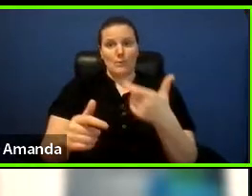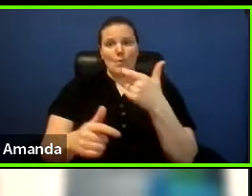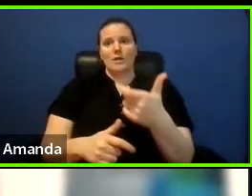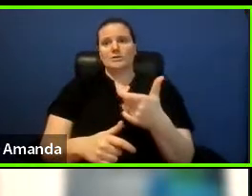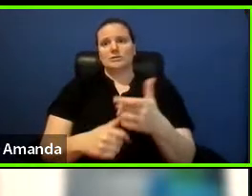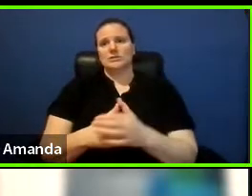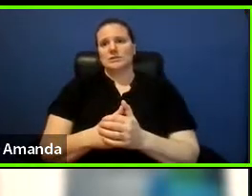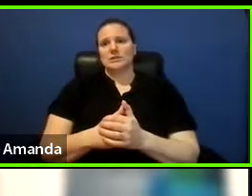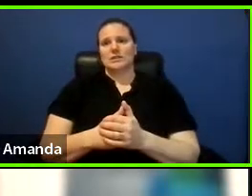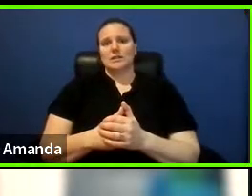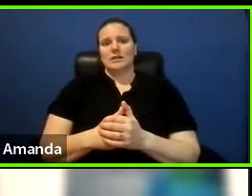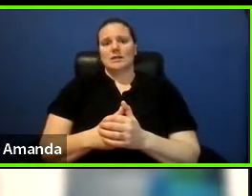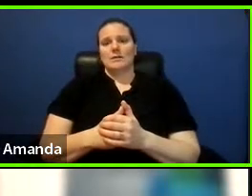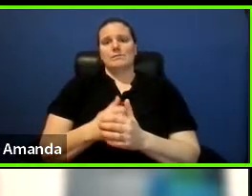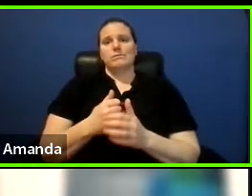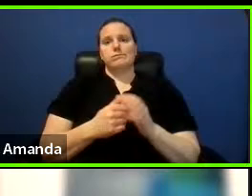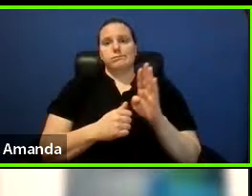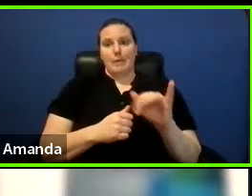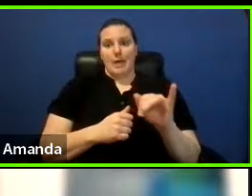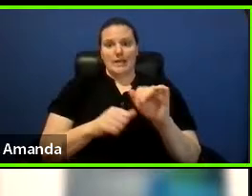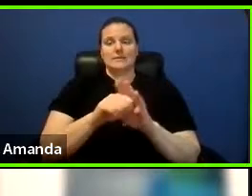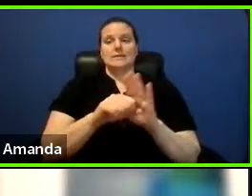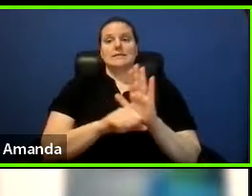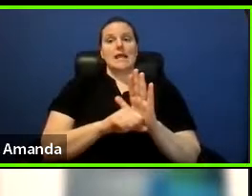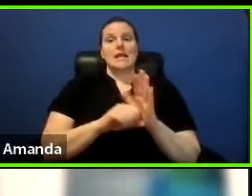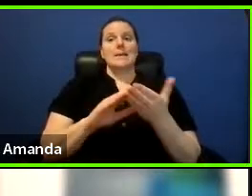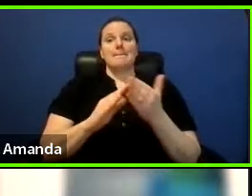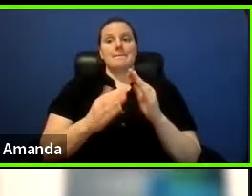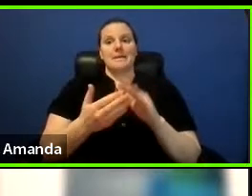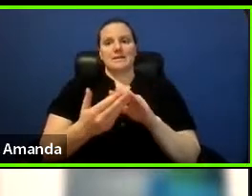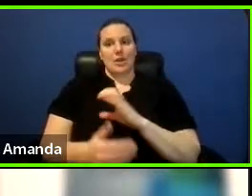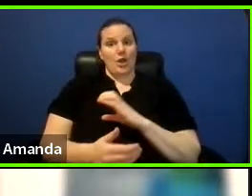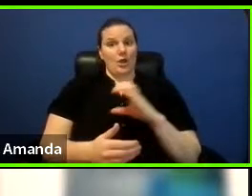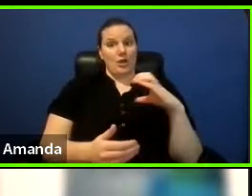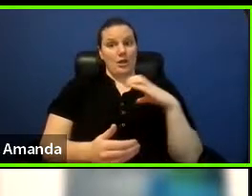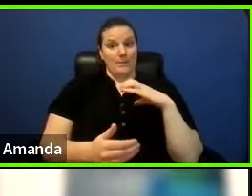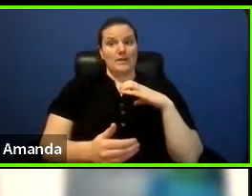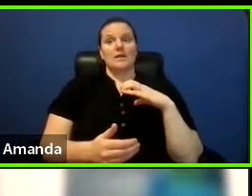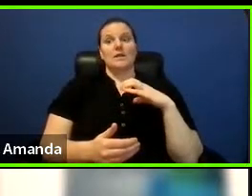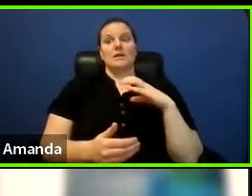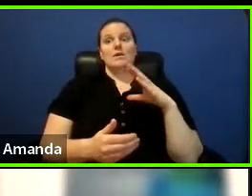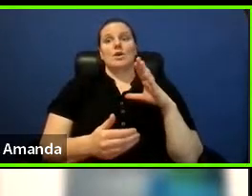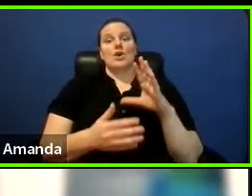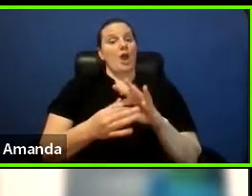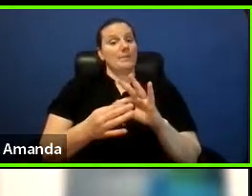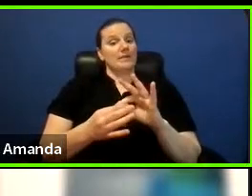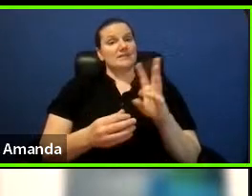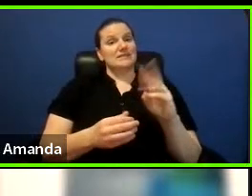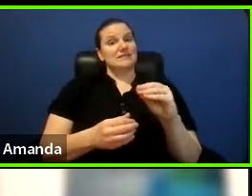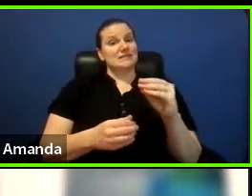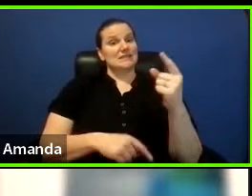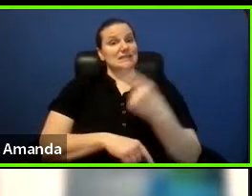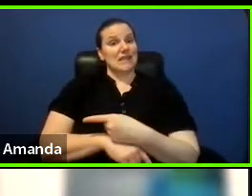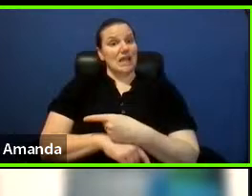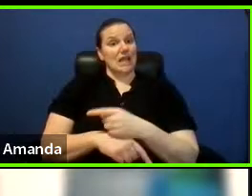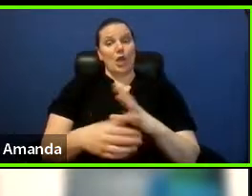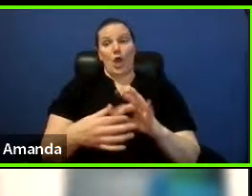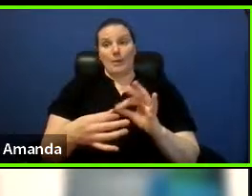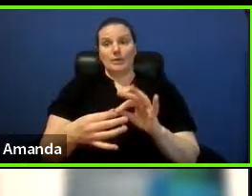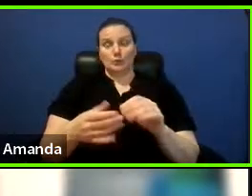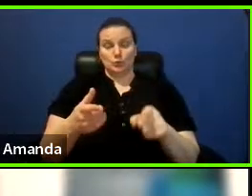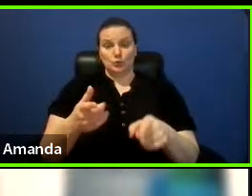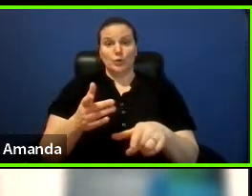was the bi-state committee, and there was a comment that if you in the 60-day comment period are